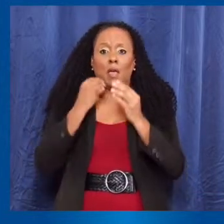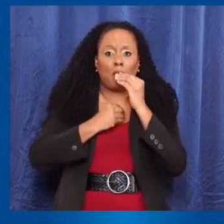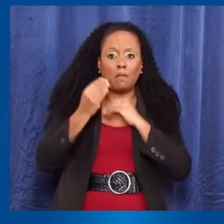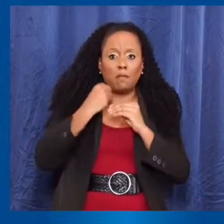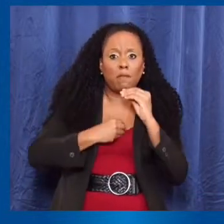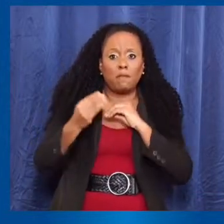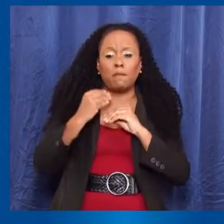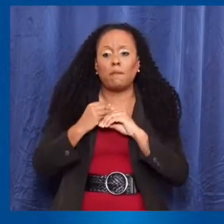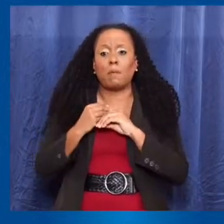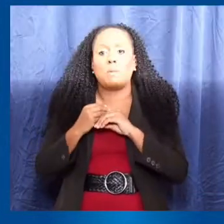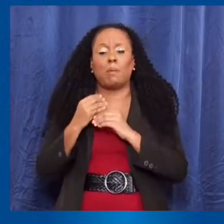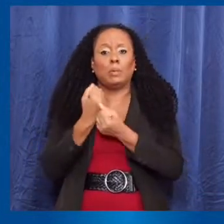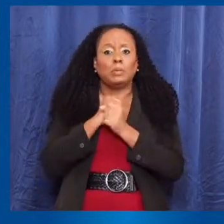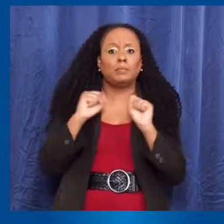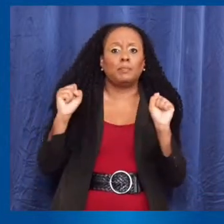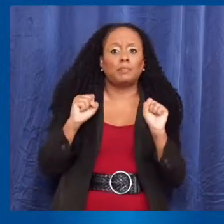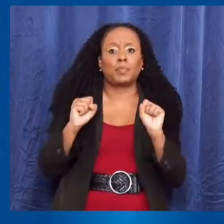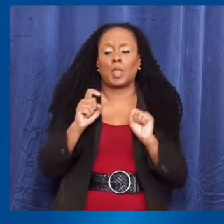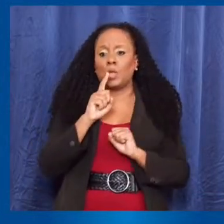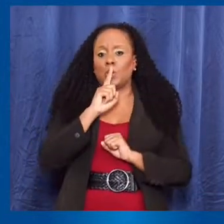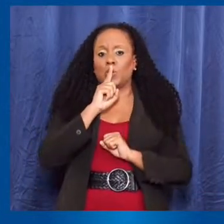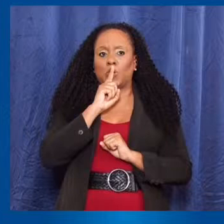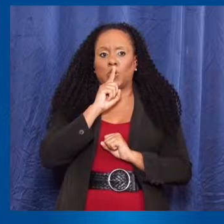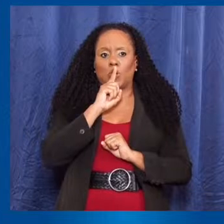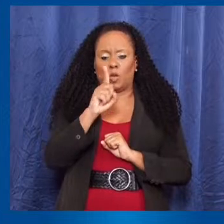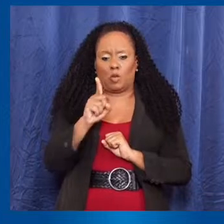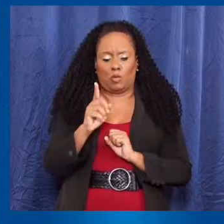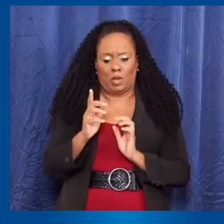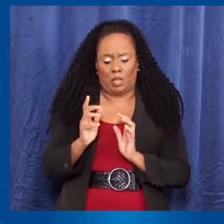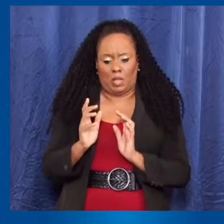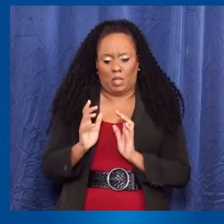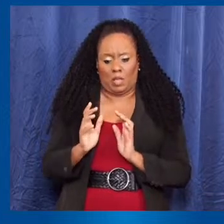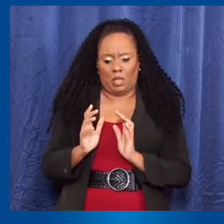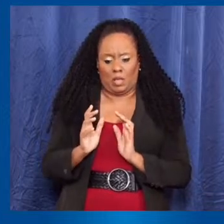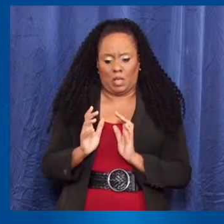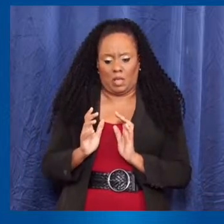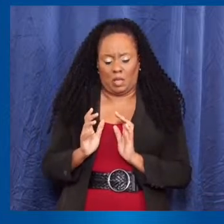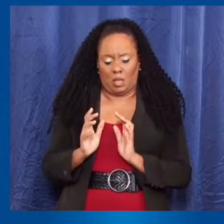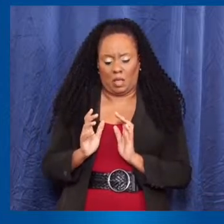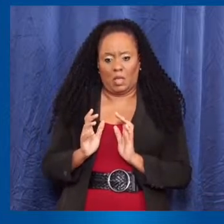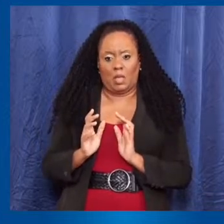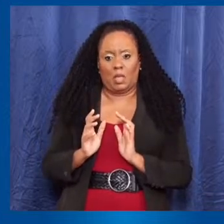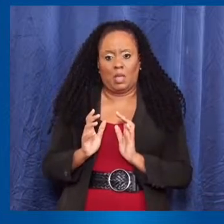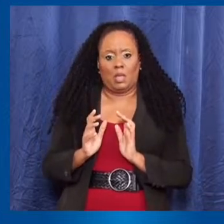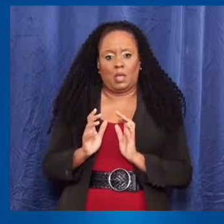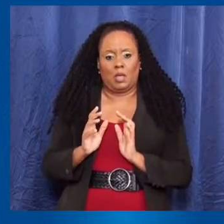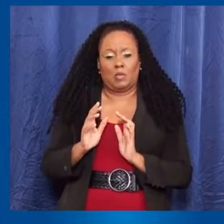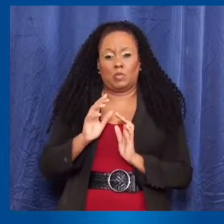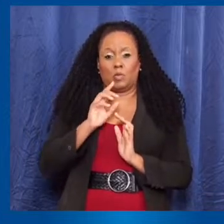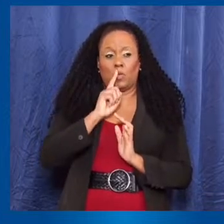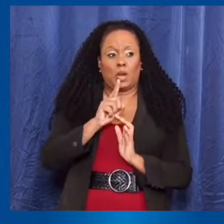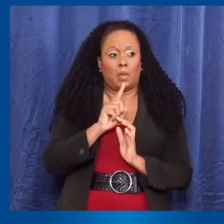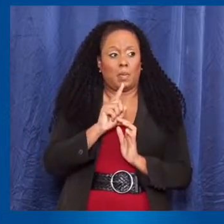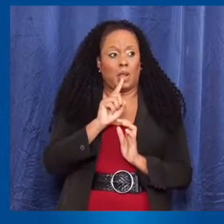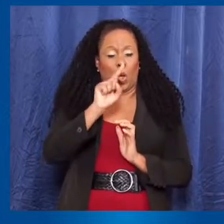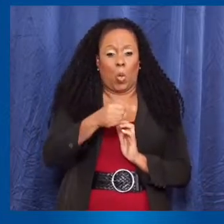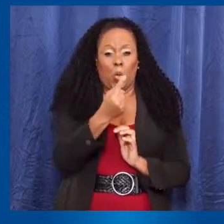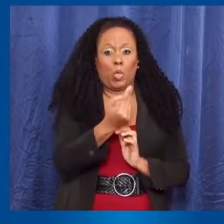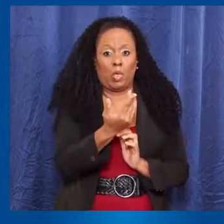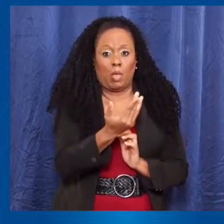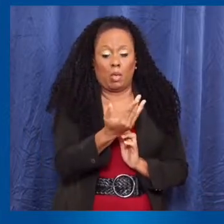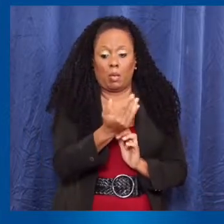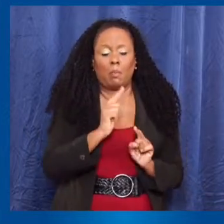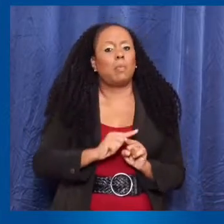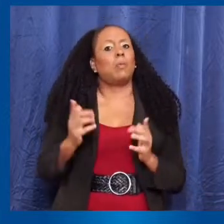insecurity to crowd out the traditional ambition of development as captured by the SDG,